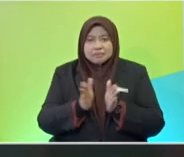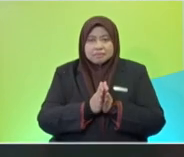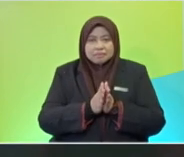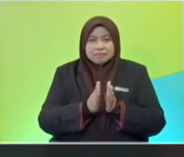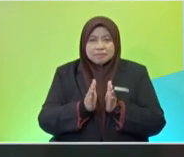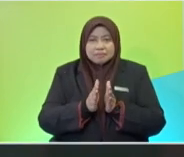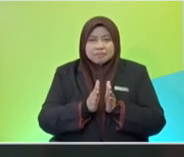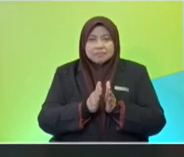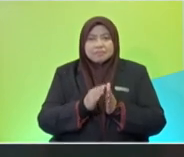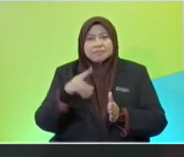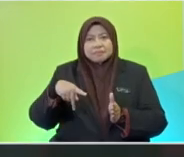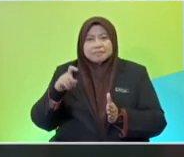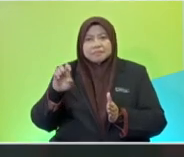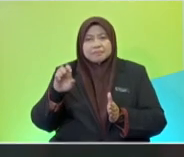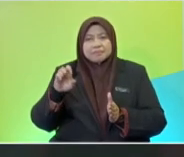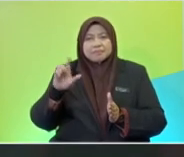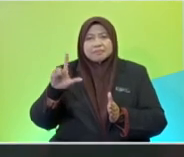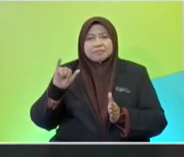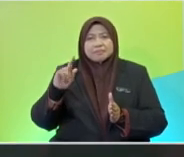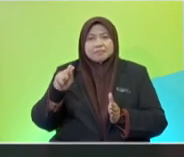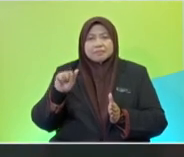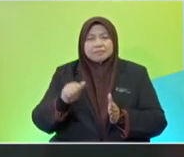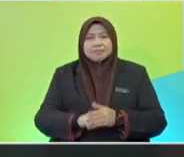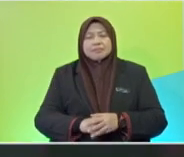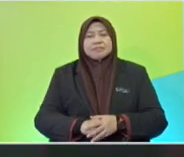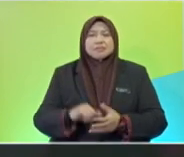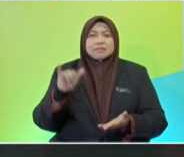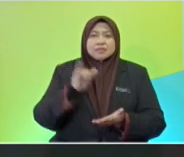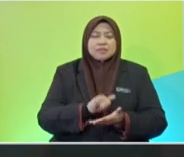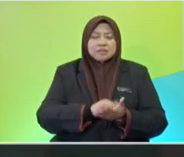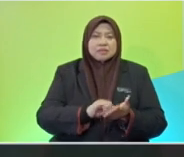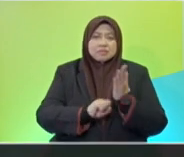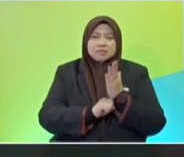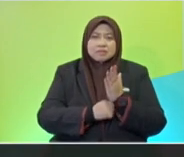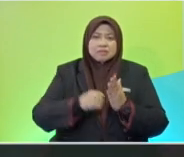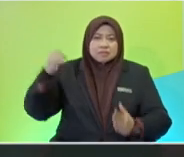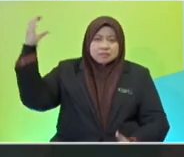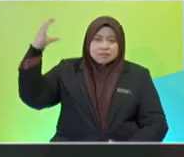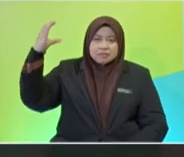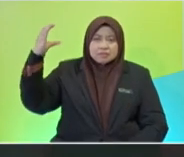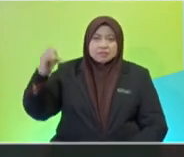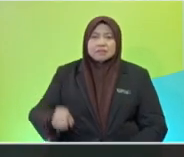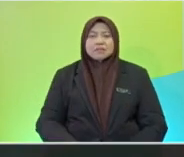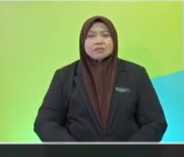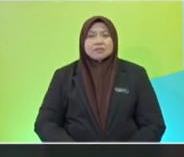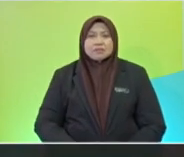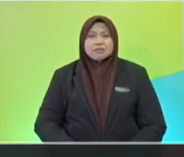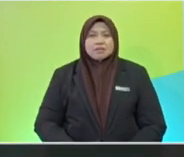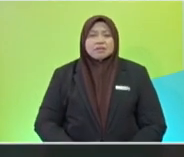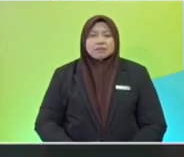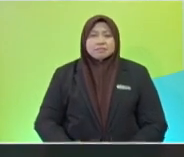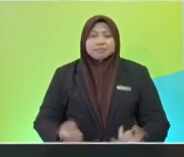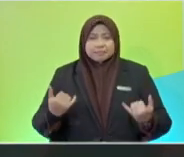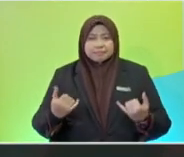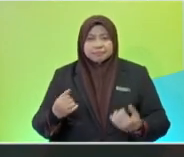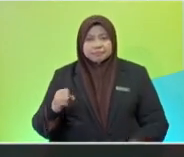small fire, right? Mm-hmm. Okay, that is also a source of light. Okay. All right, Sean,